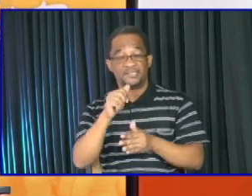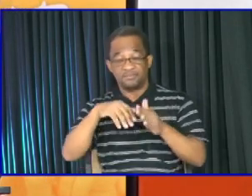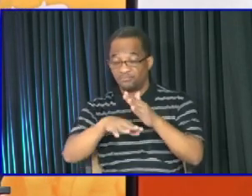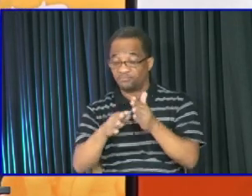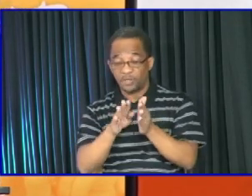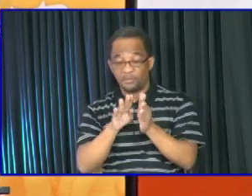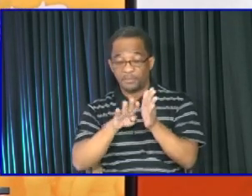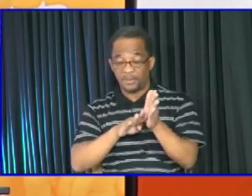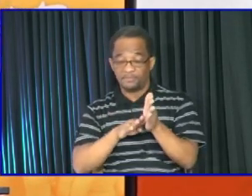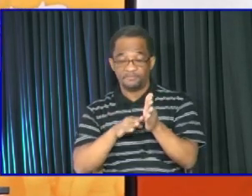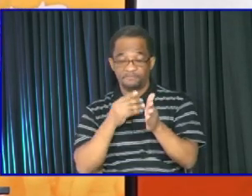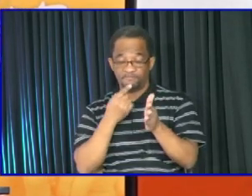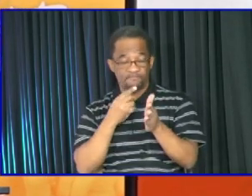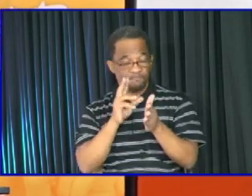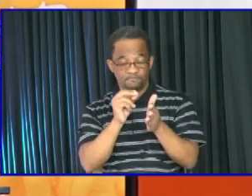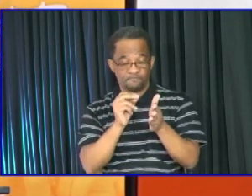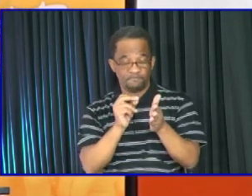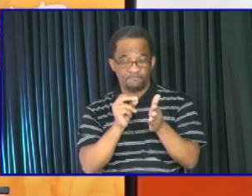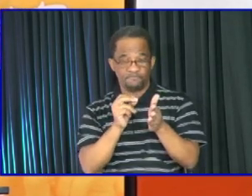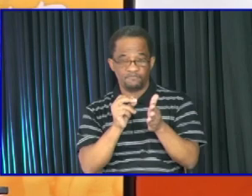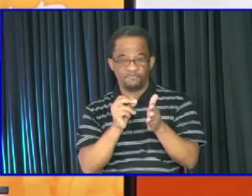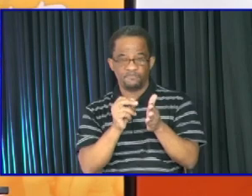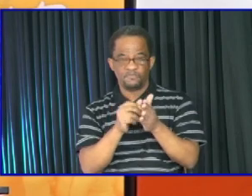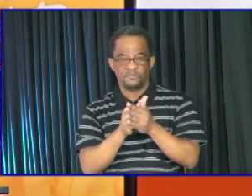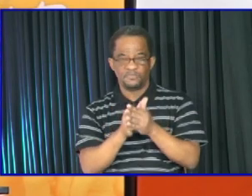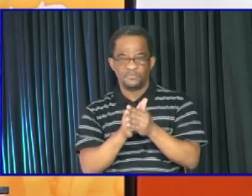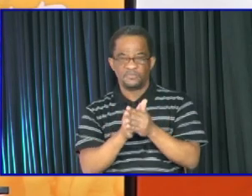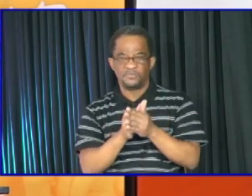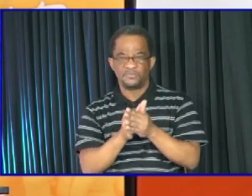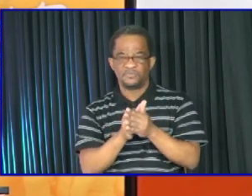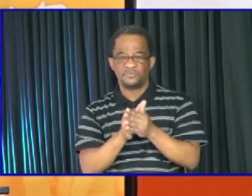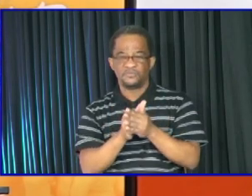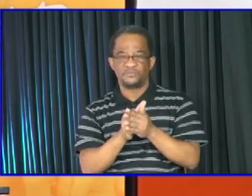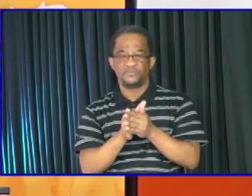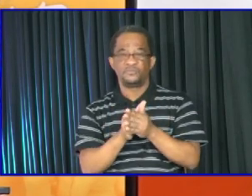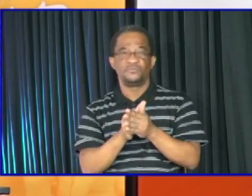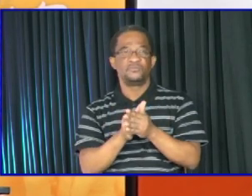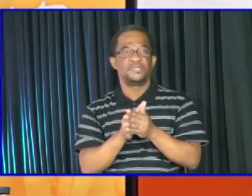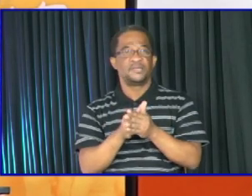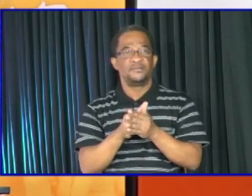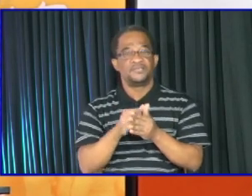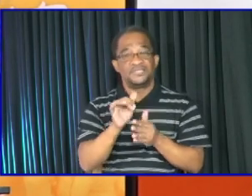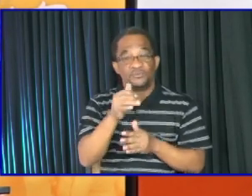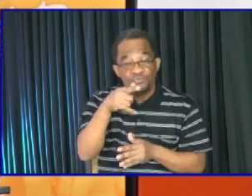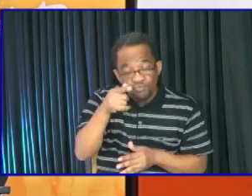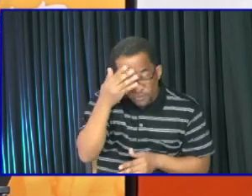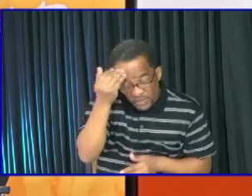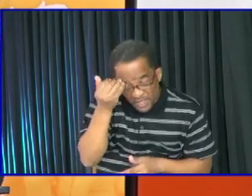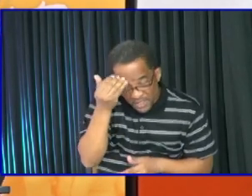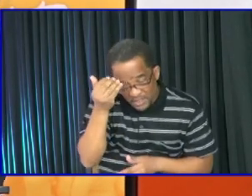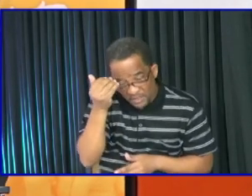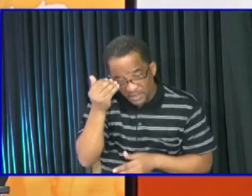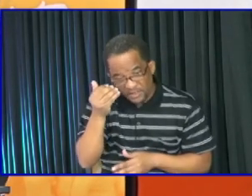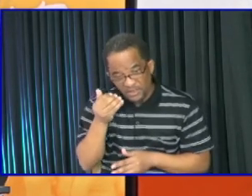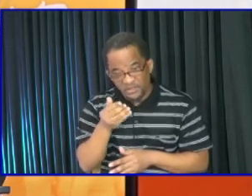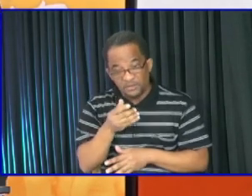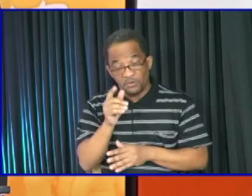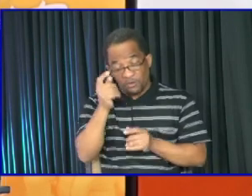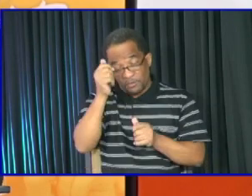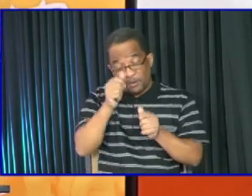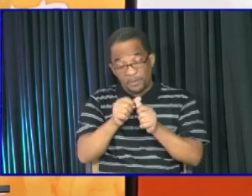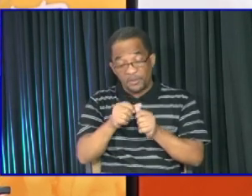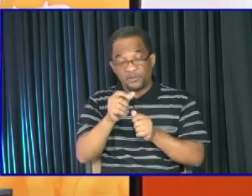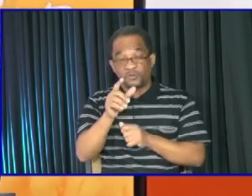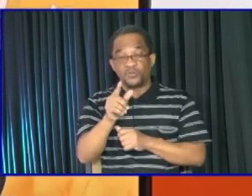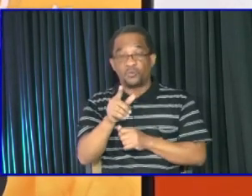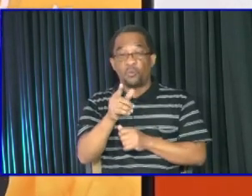Lest you forget, I say, proximity to Jesus will not suffice. Lest you forget, it was Judas, one